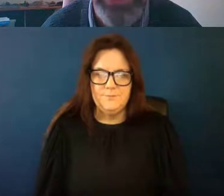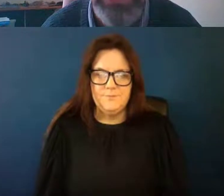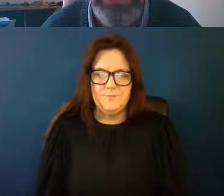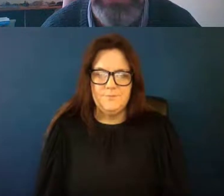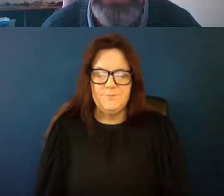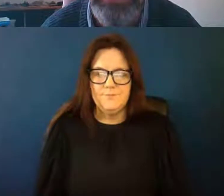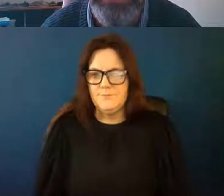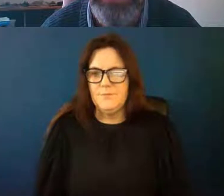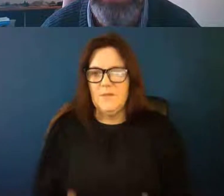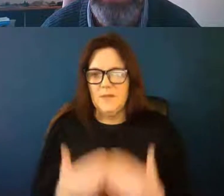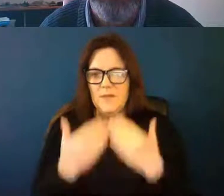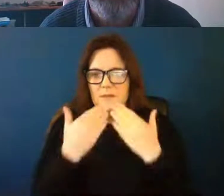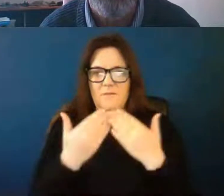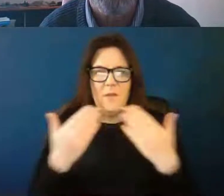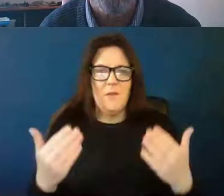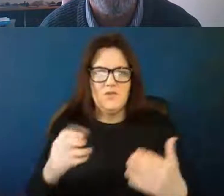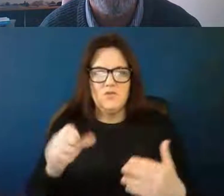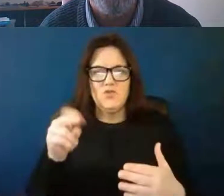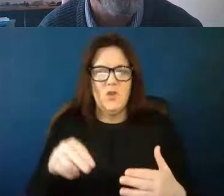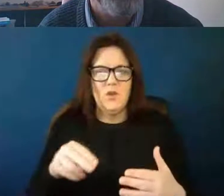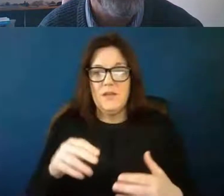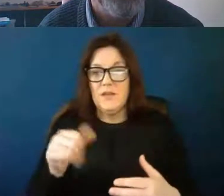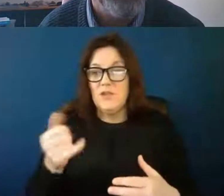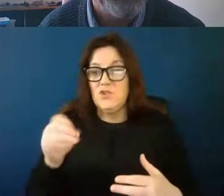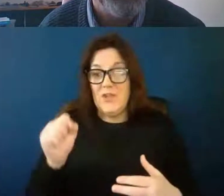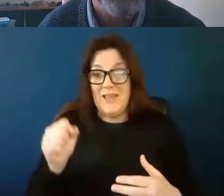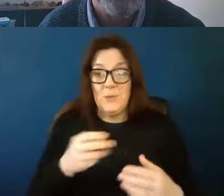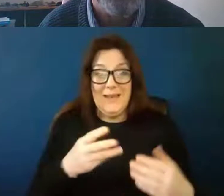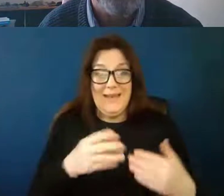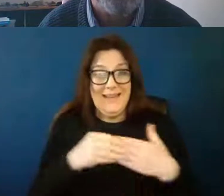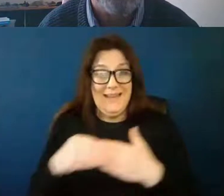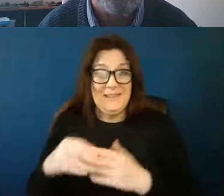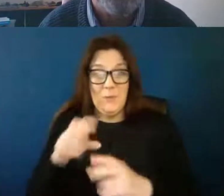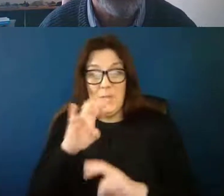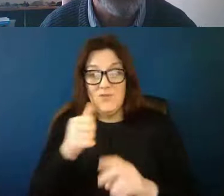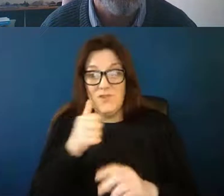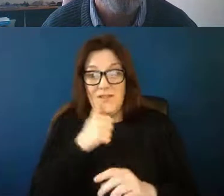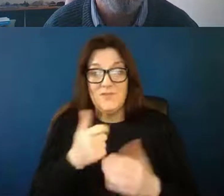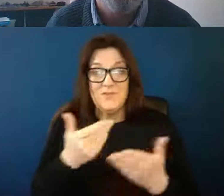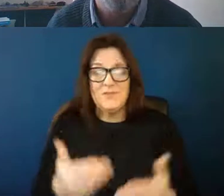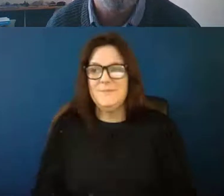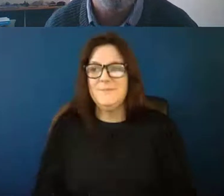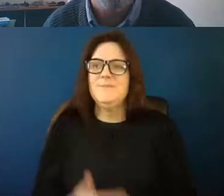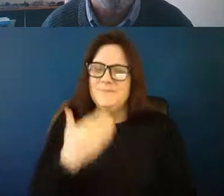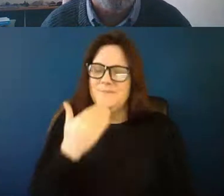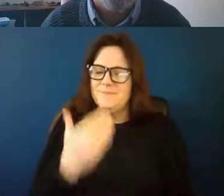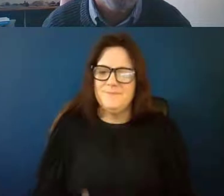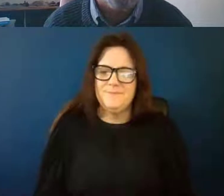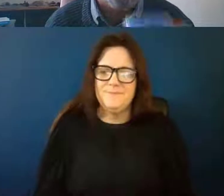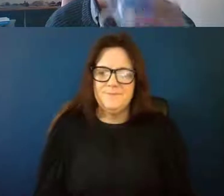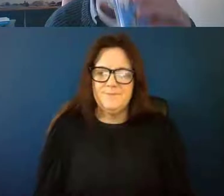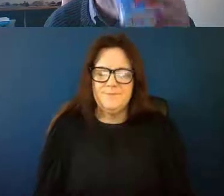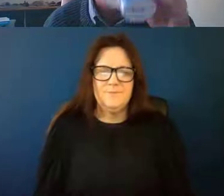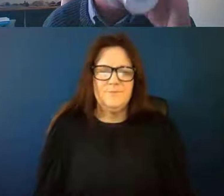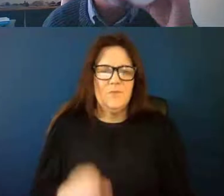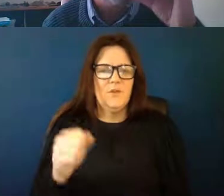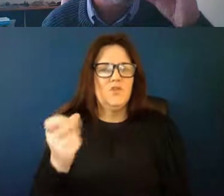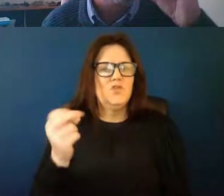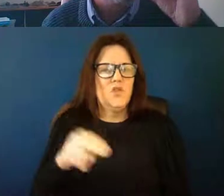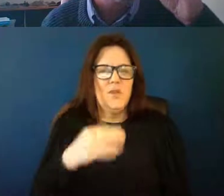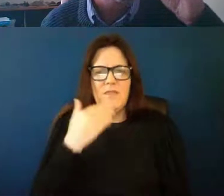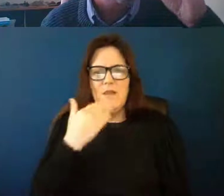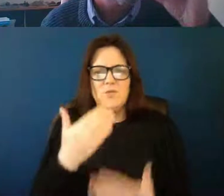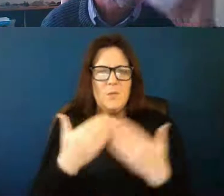So thank you very much, Sean, and Jess will lead us in our questions and answers. Thank you. Sean, thank you so much. That